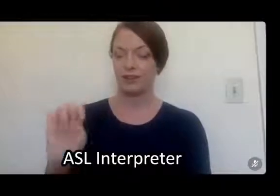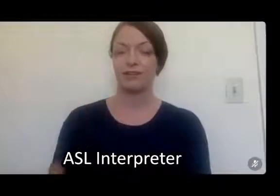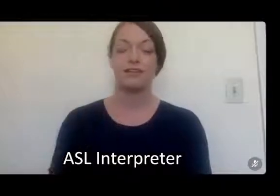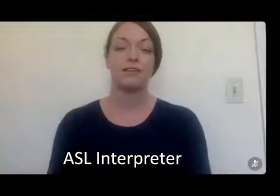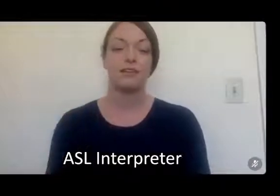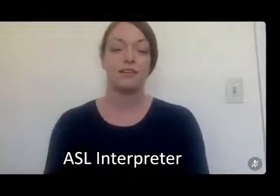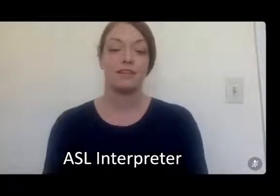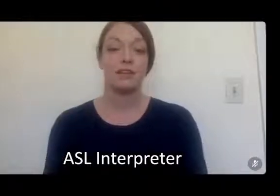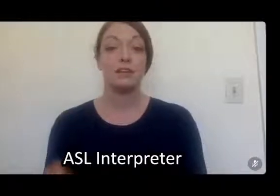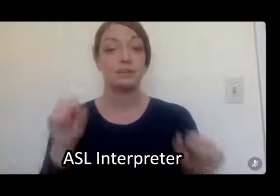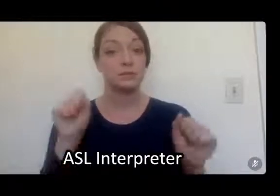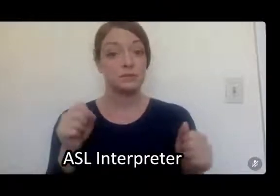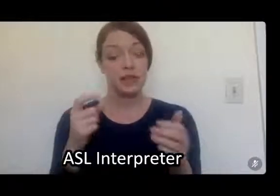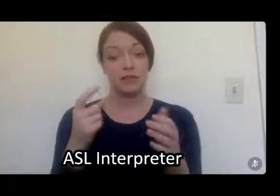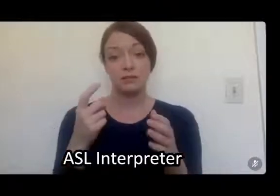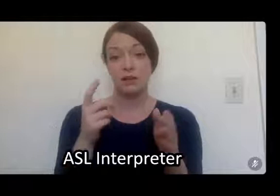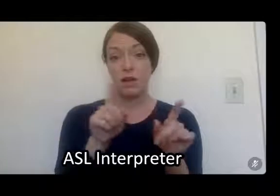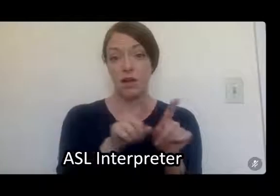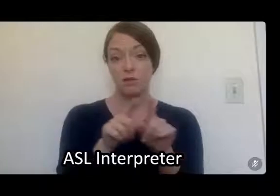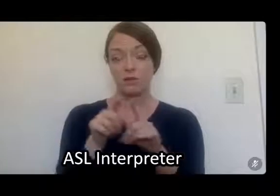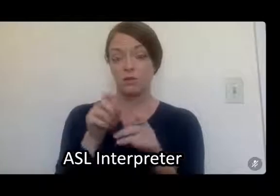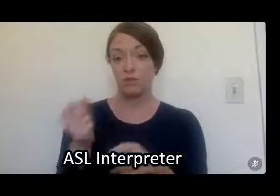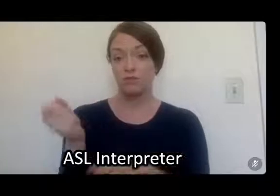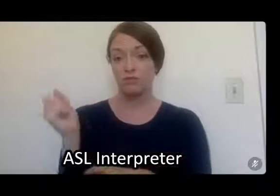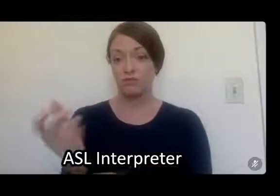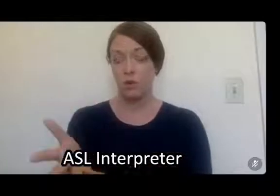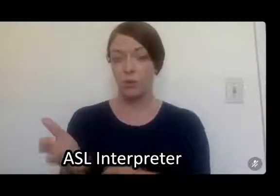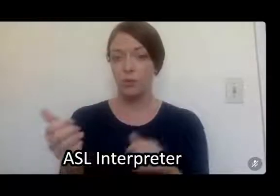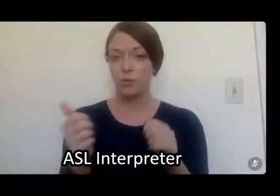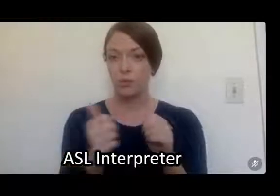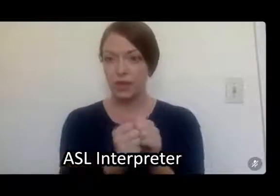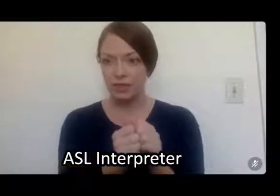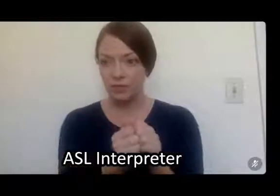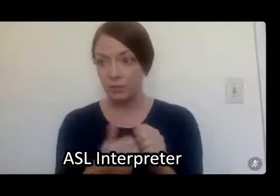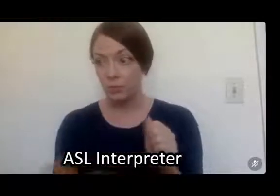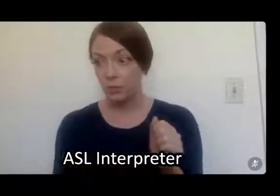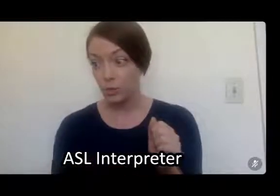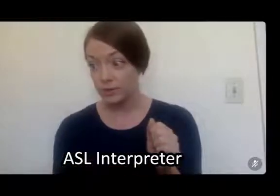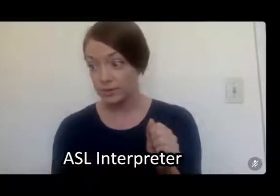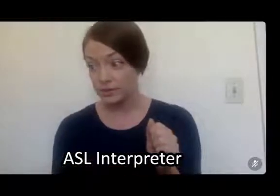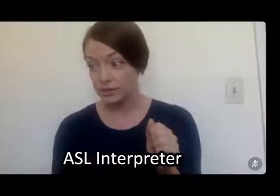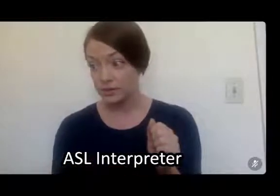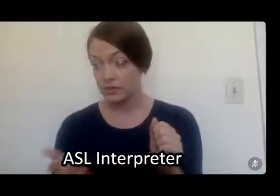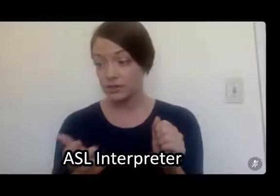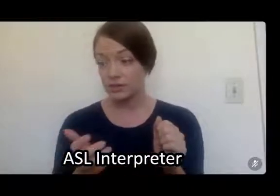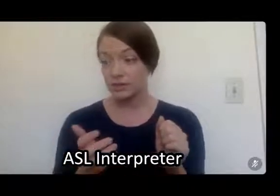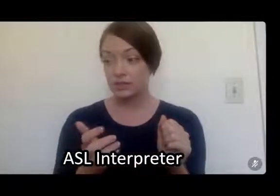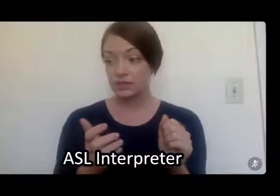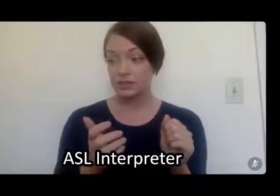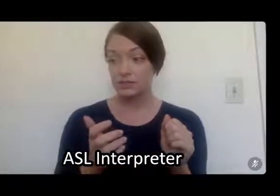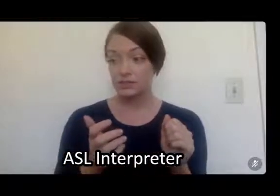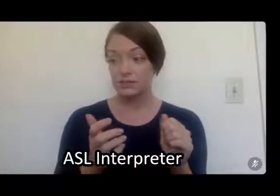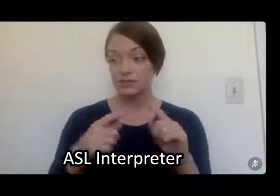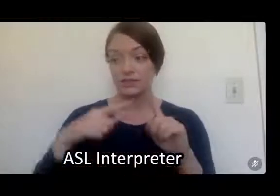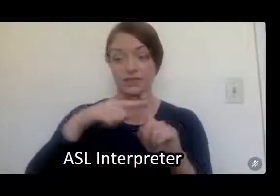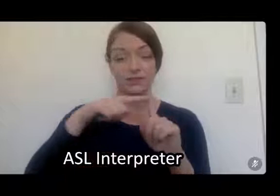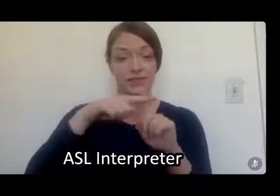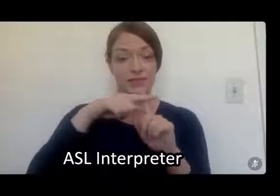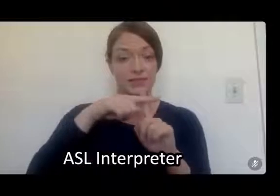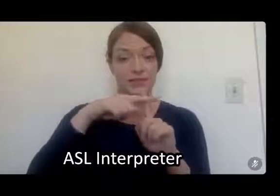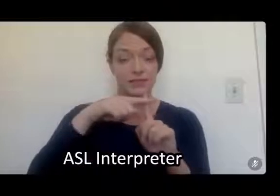roll with advantage on with Avery by at the end of it typing a space and